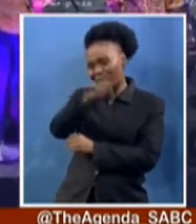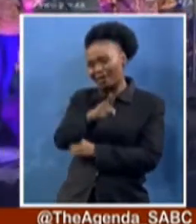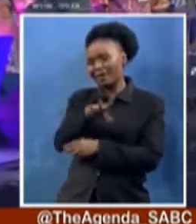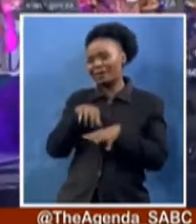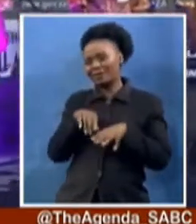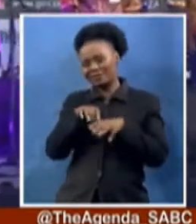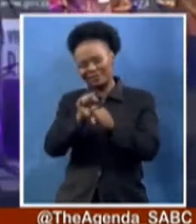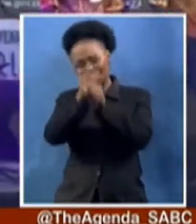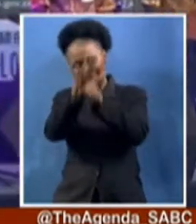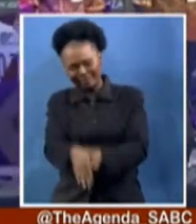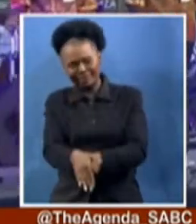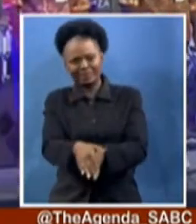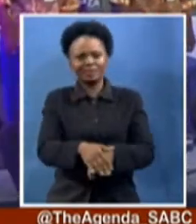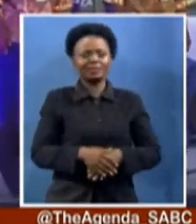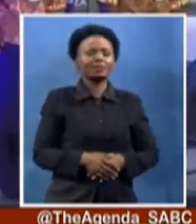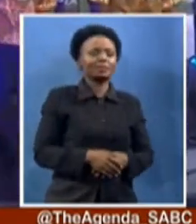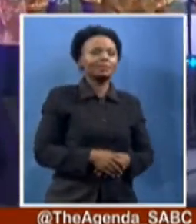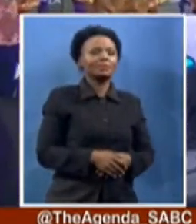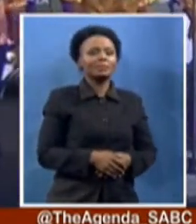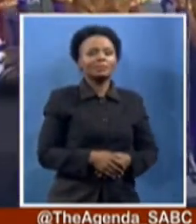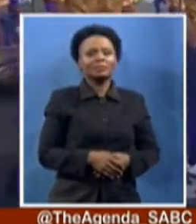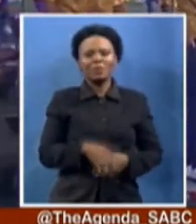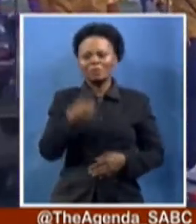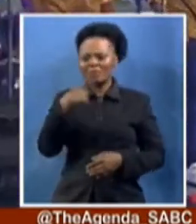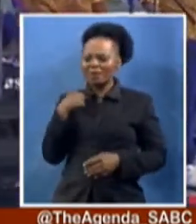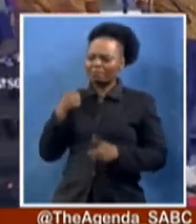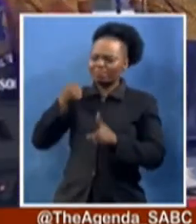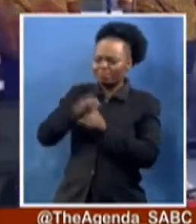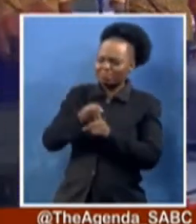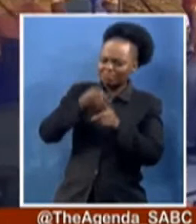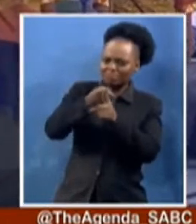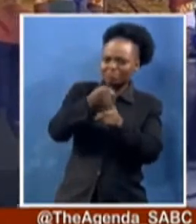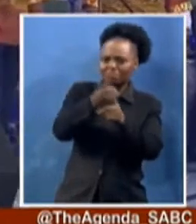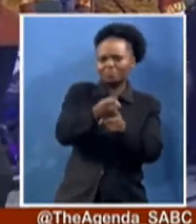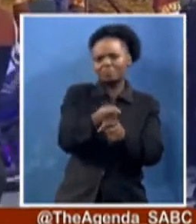I have cherished the